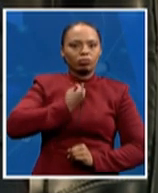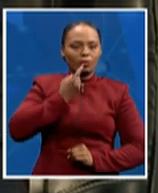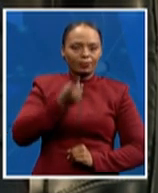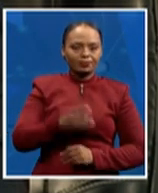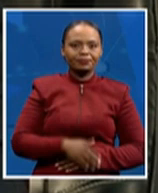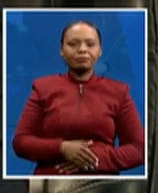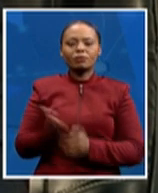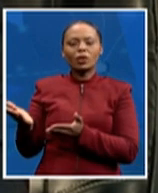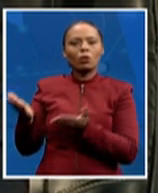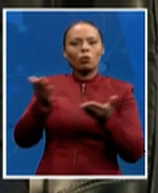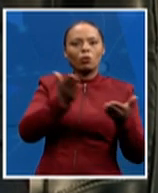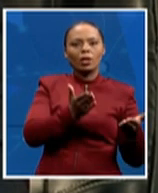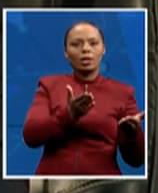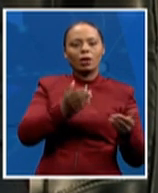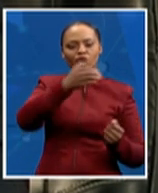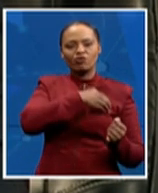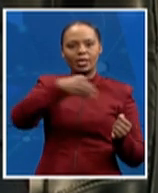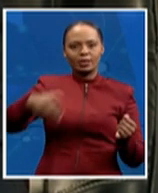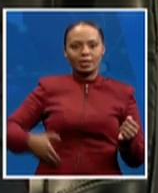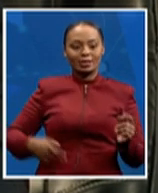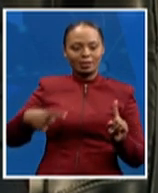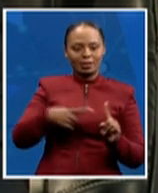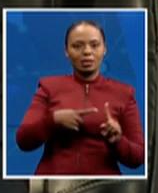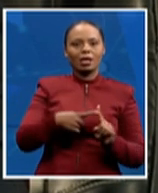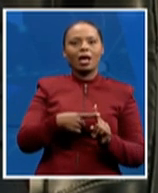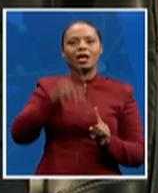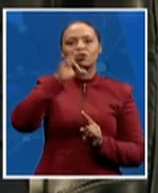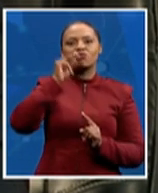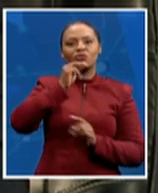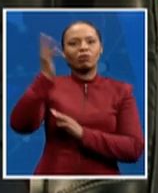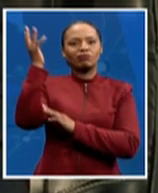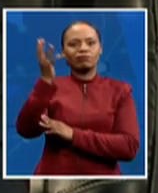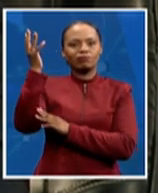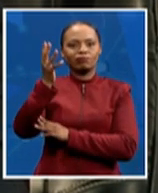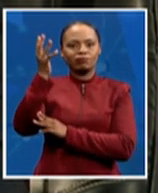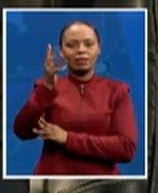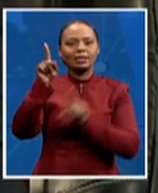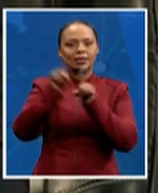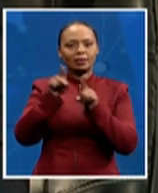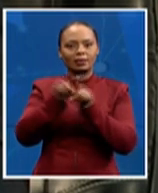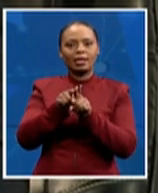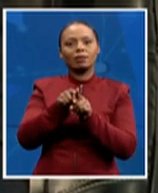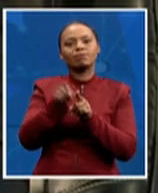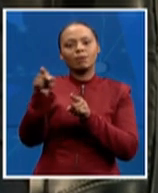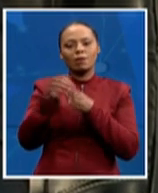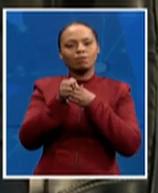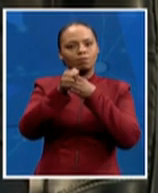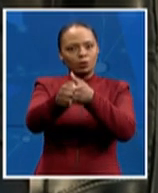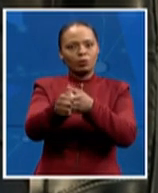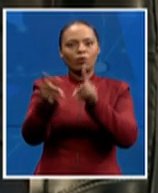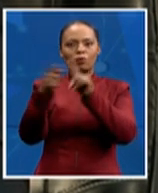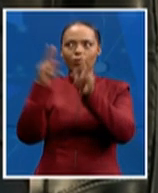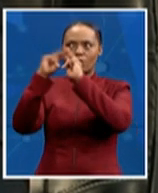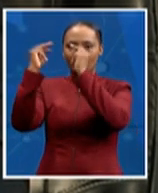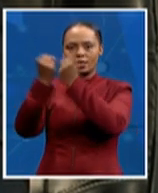keynote speaker, as well as the delegation from our national government. And let's take